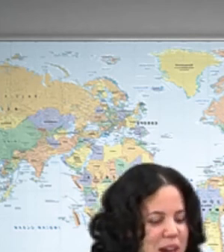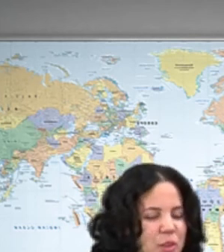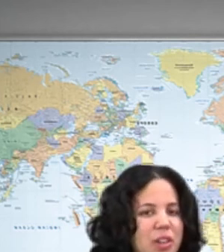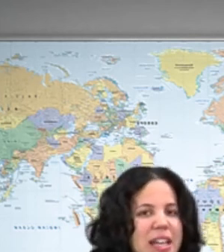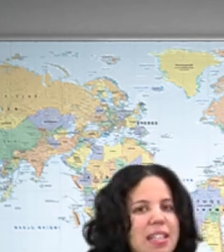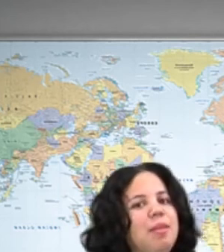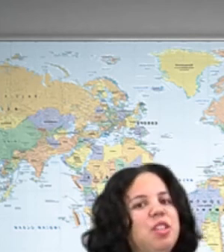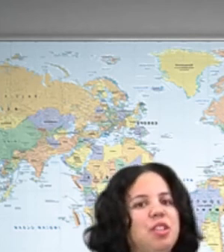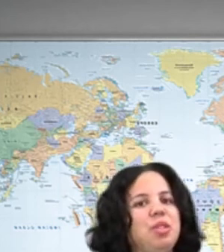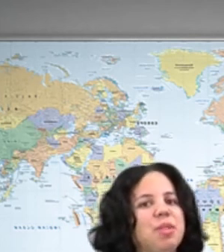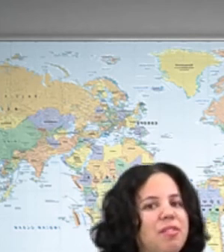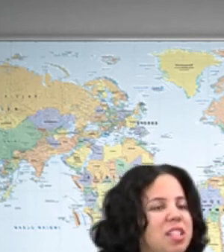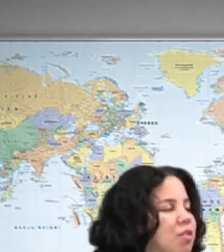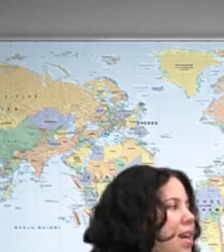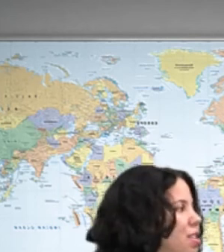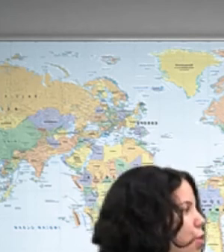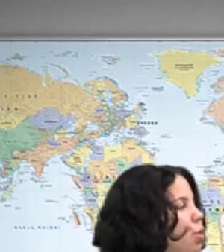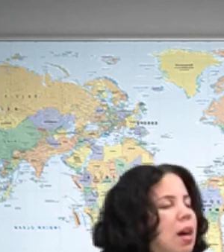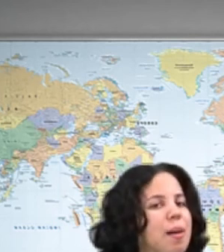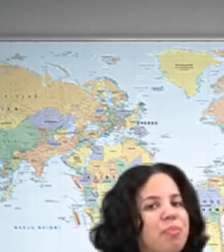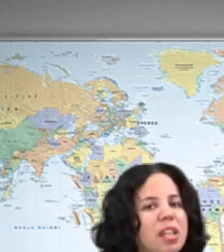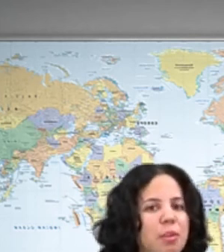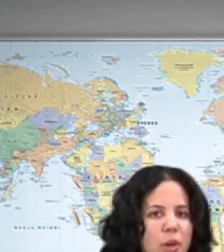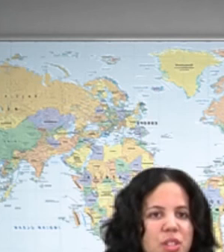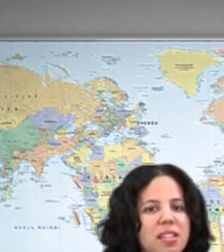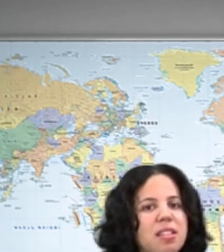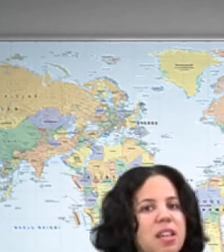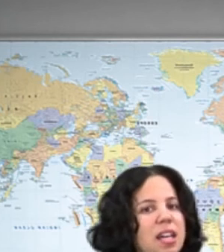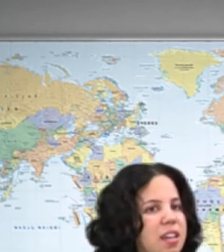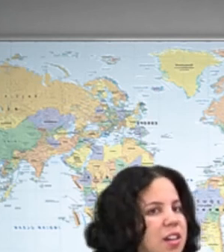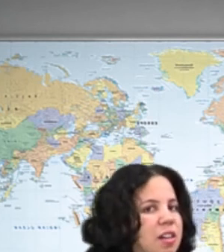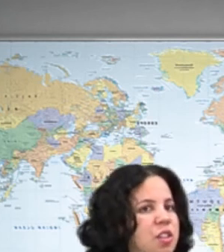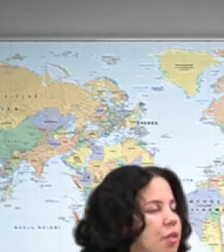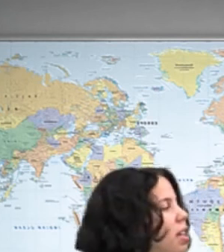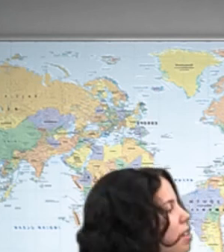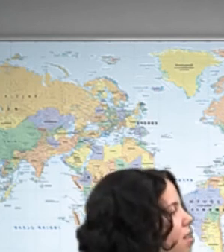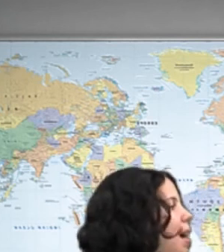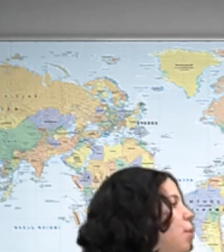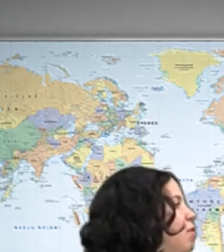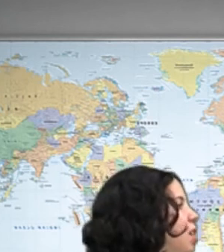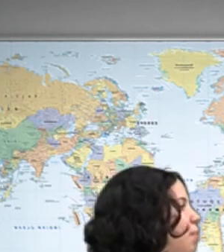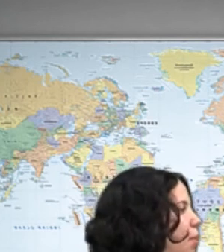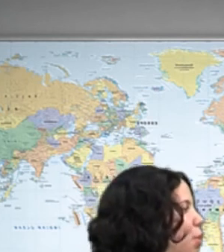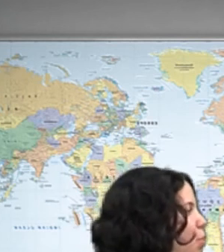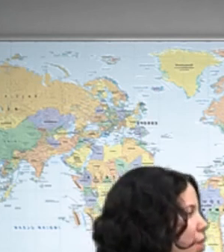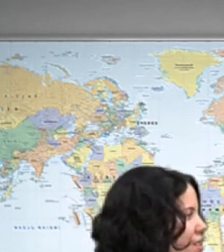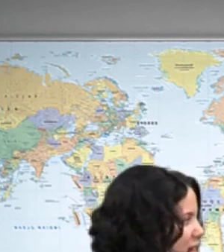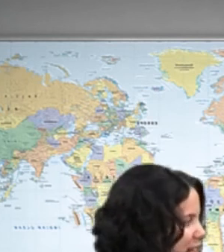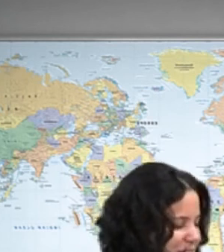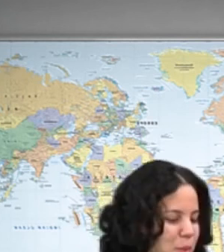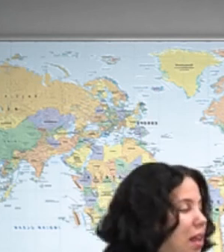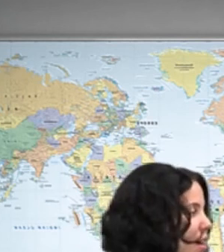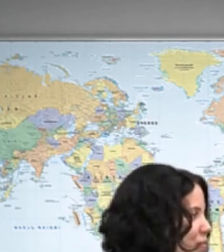So I'll let him introduce himself and just run us through the processes here during this time of helping with the booklet.